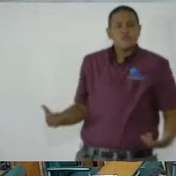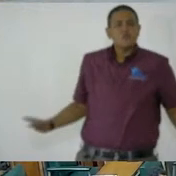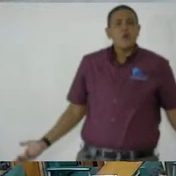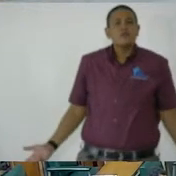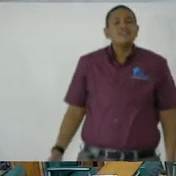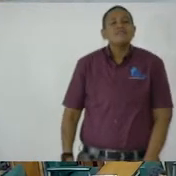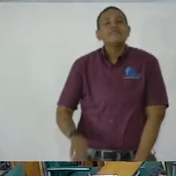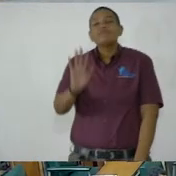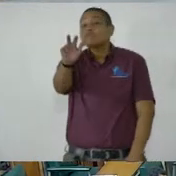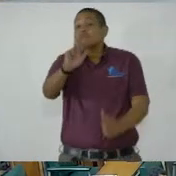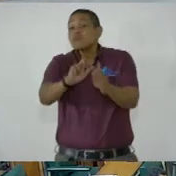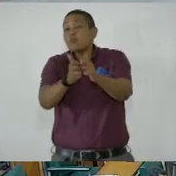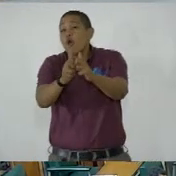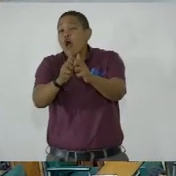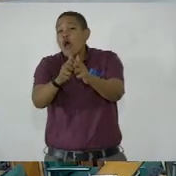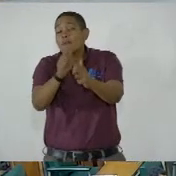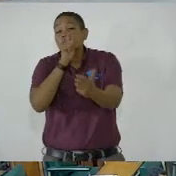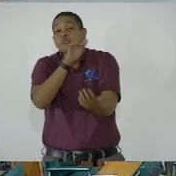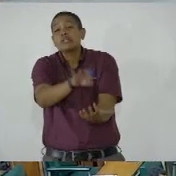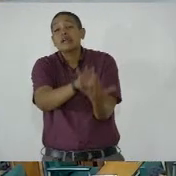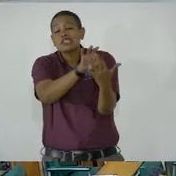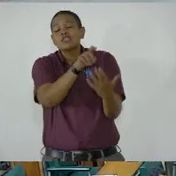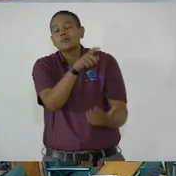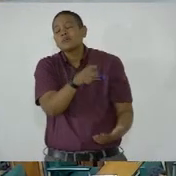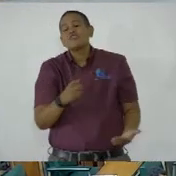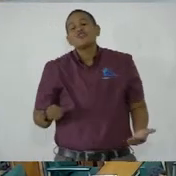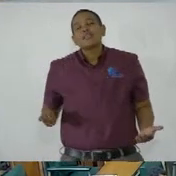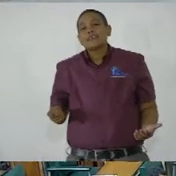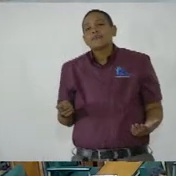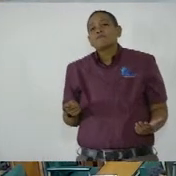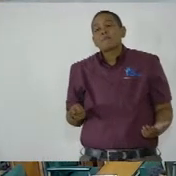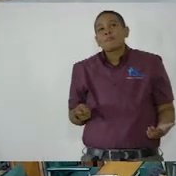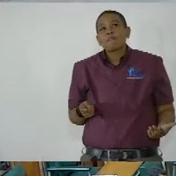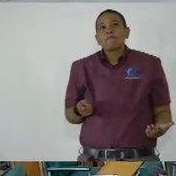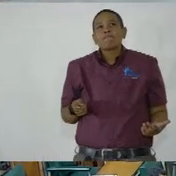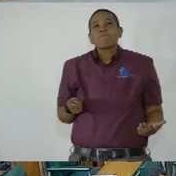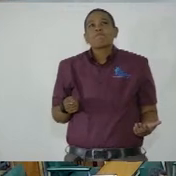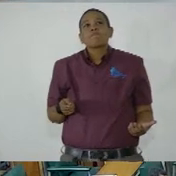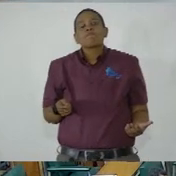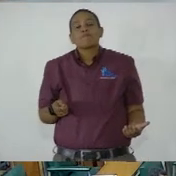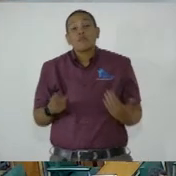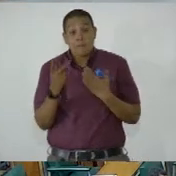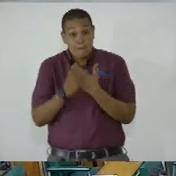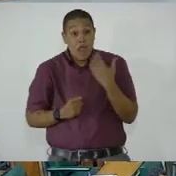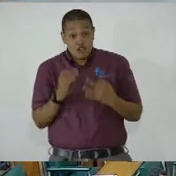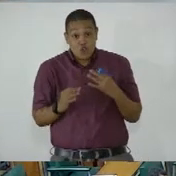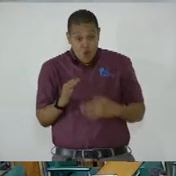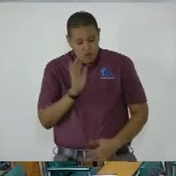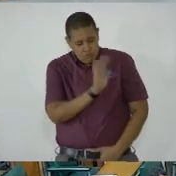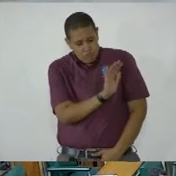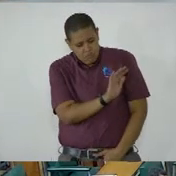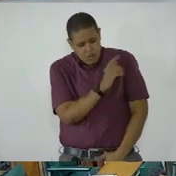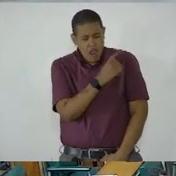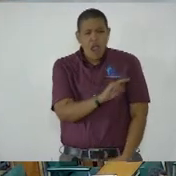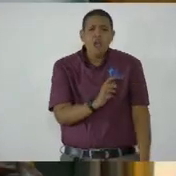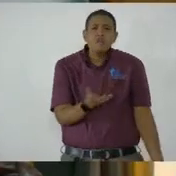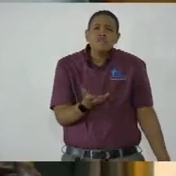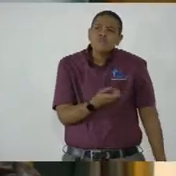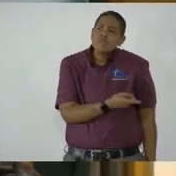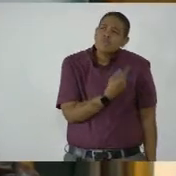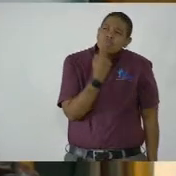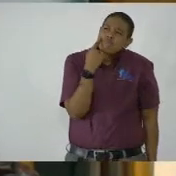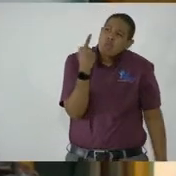The problem, Madam Speaker, especially with the parish court, that can be